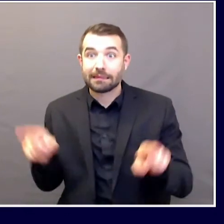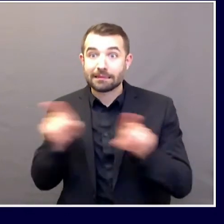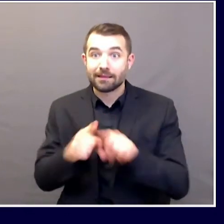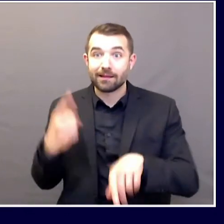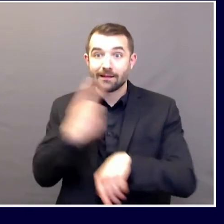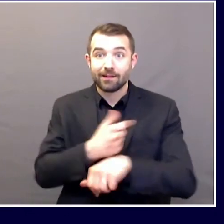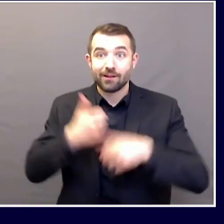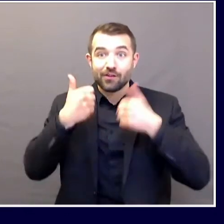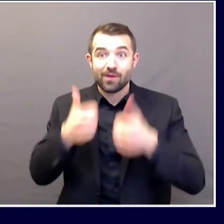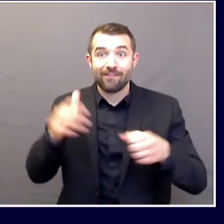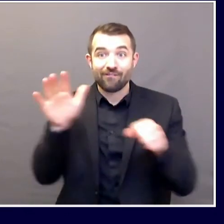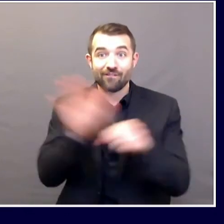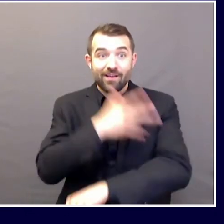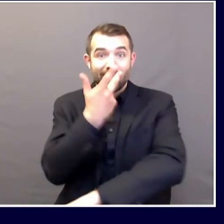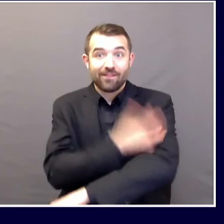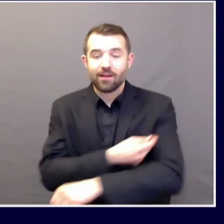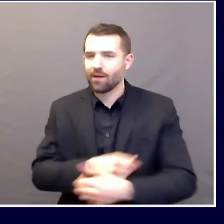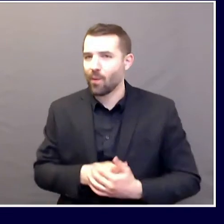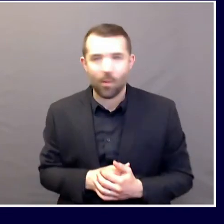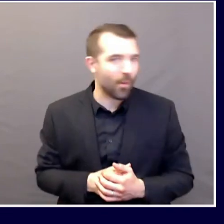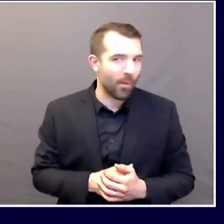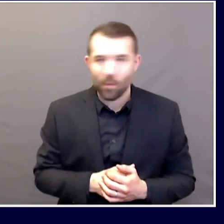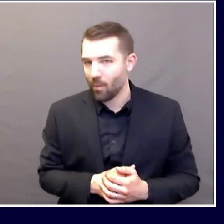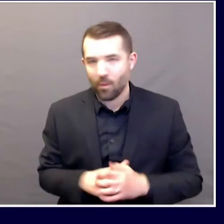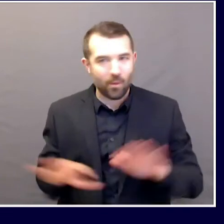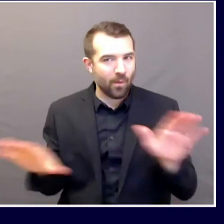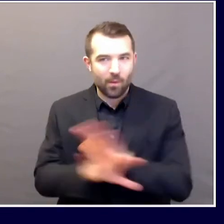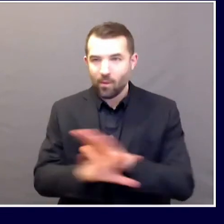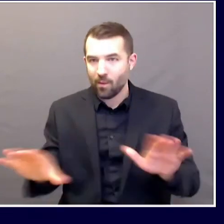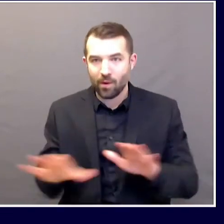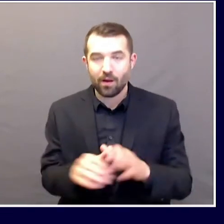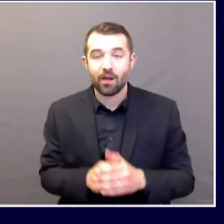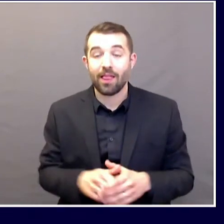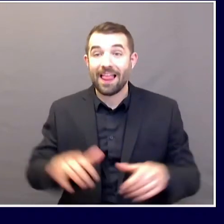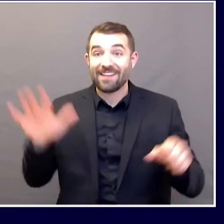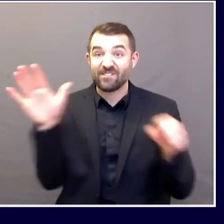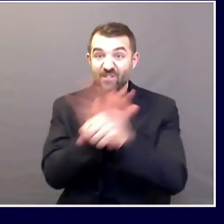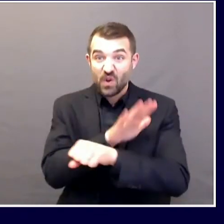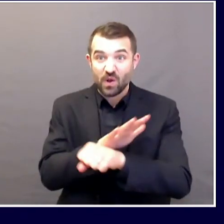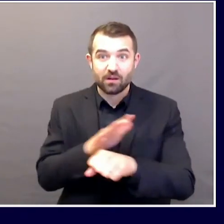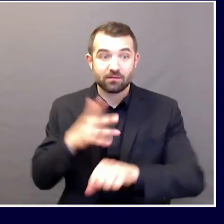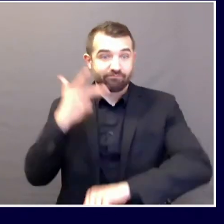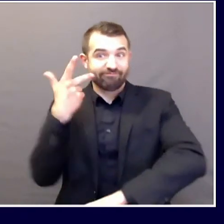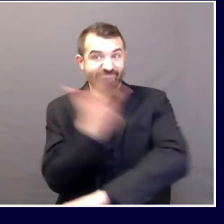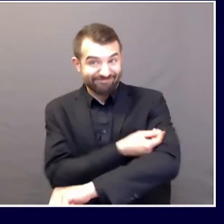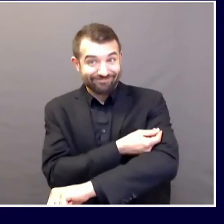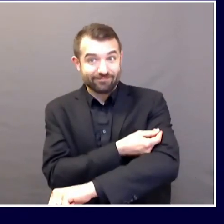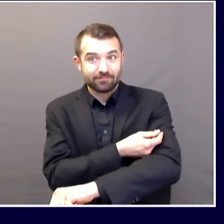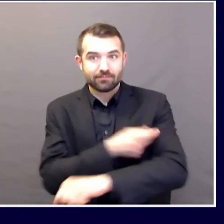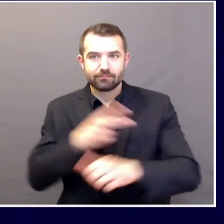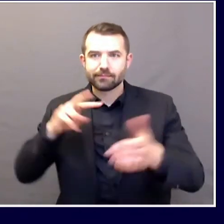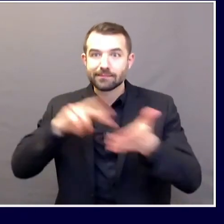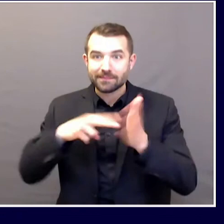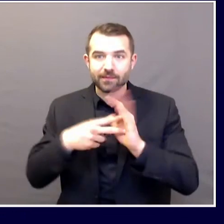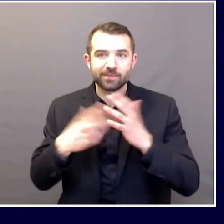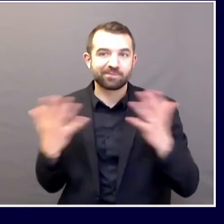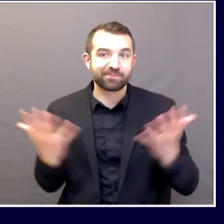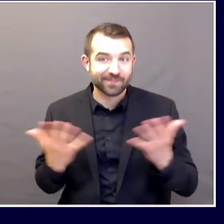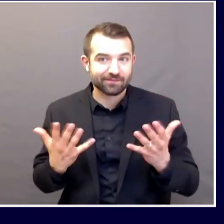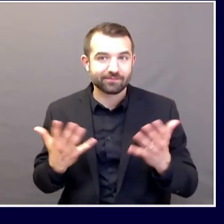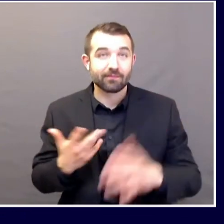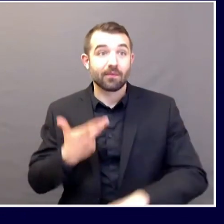vaccinated. Being fully vaccinated means that there have been at least 14 days